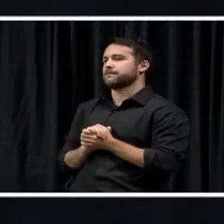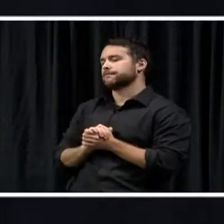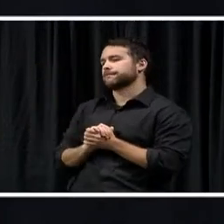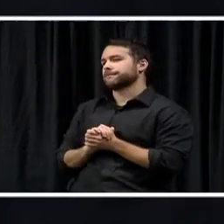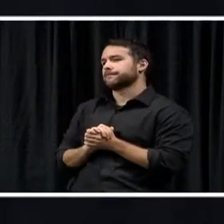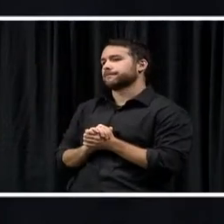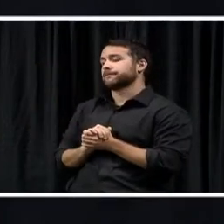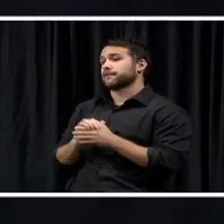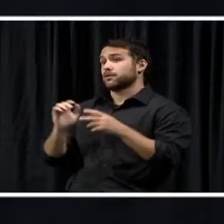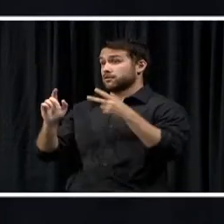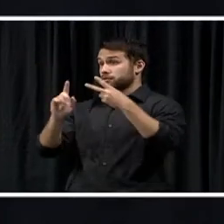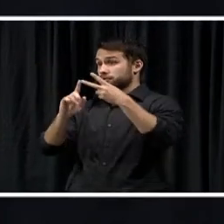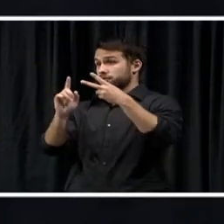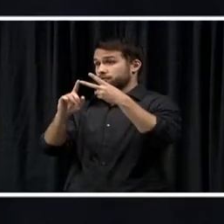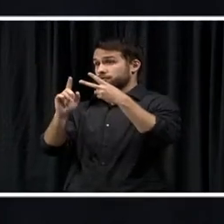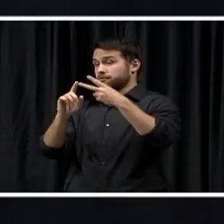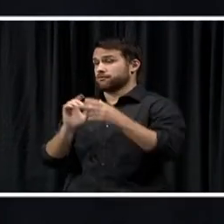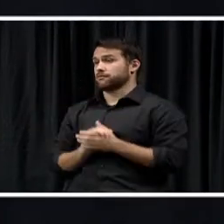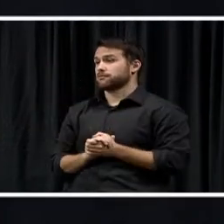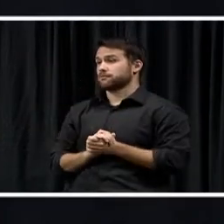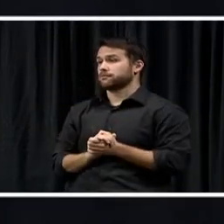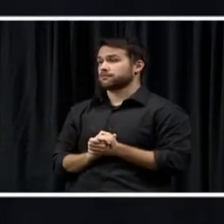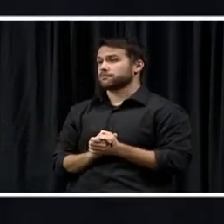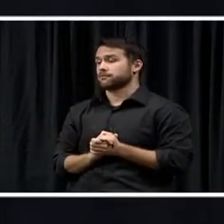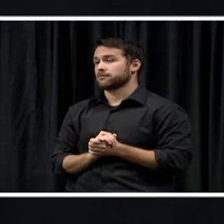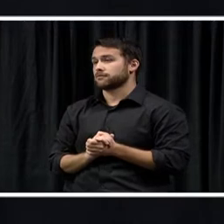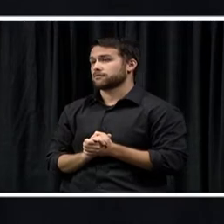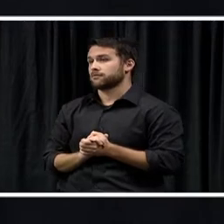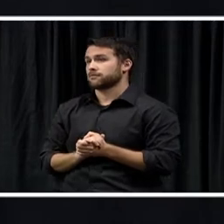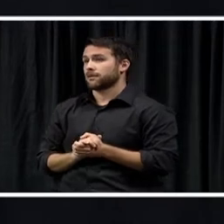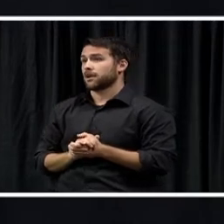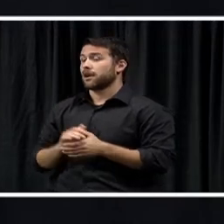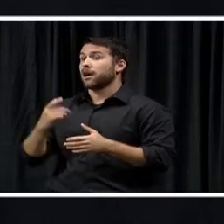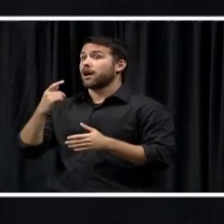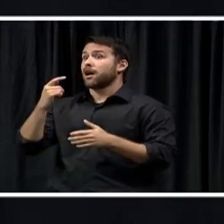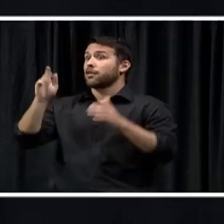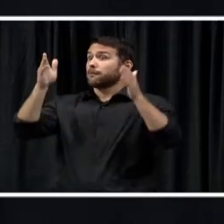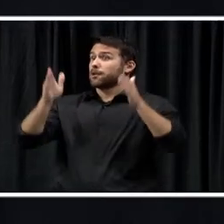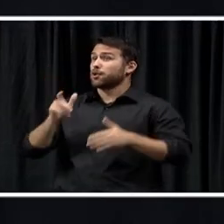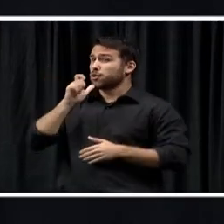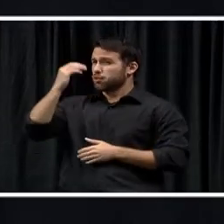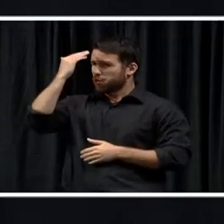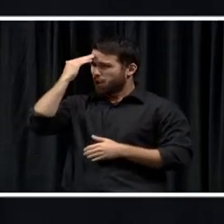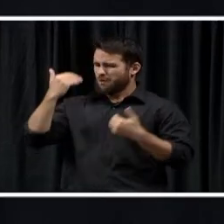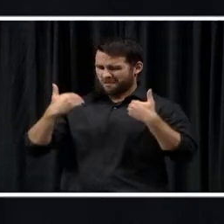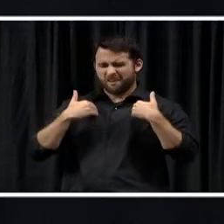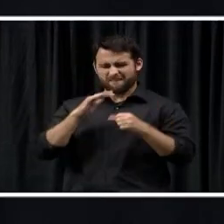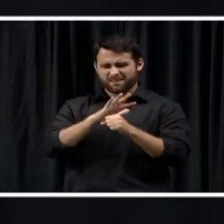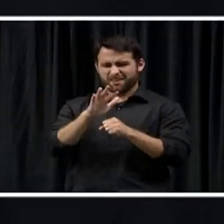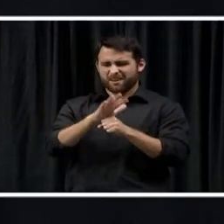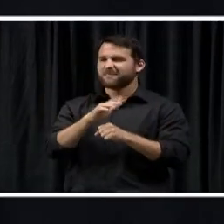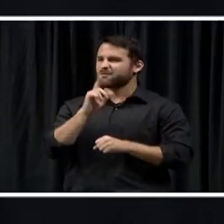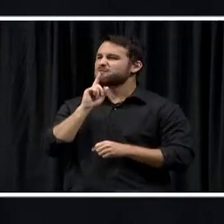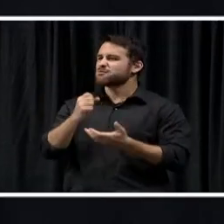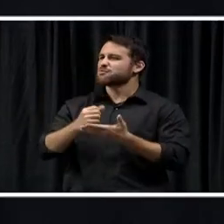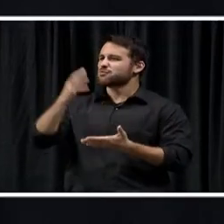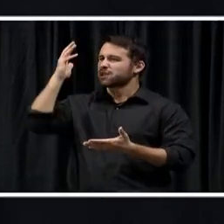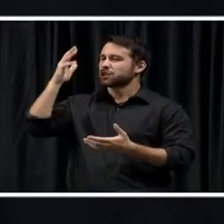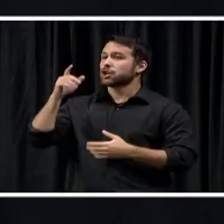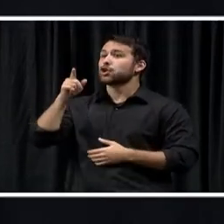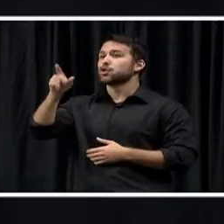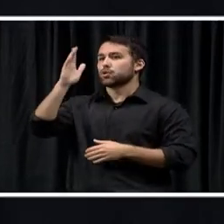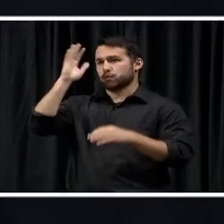Two, the person who knows they have enough is rich. You determine what your enough